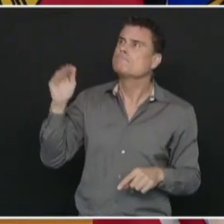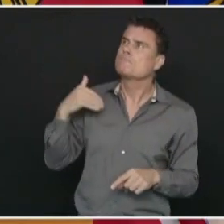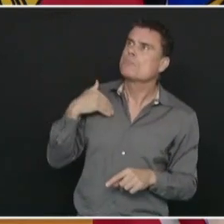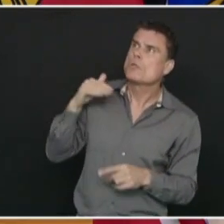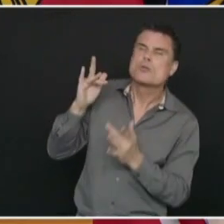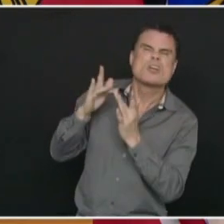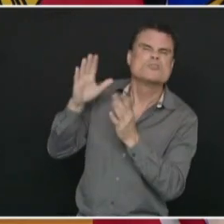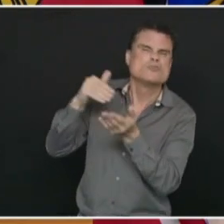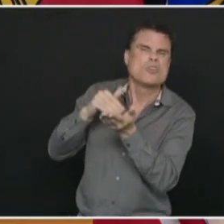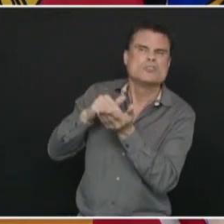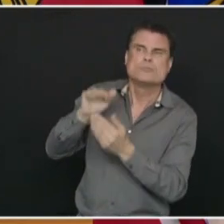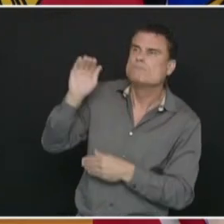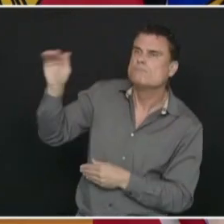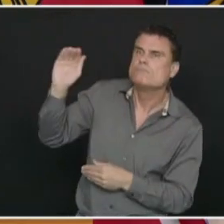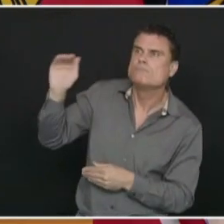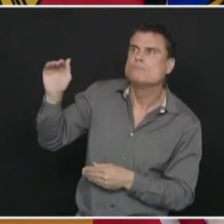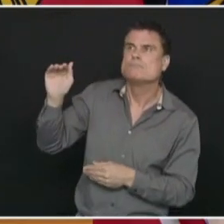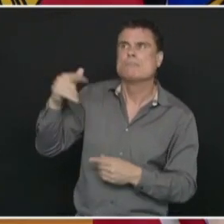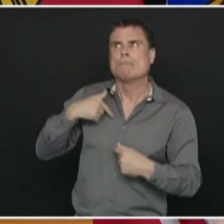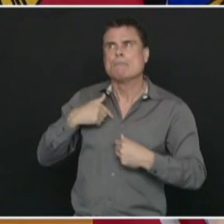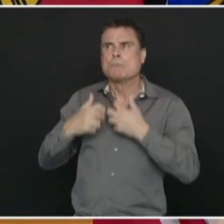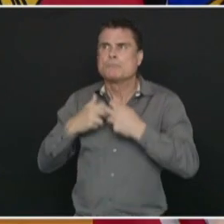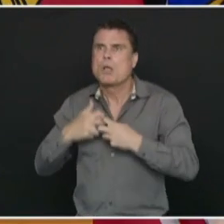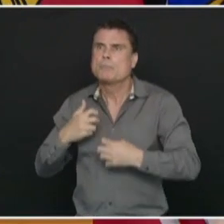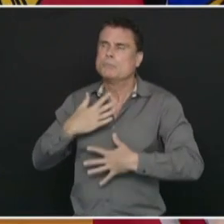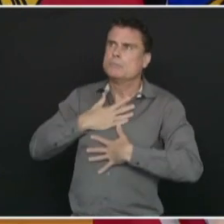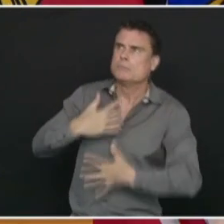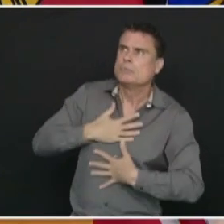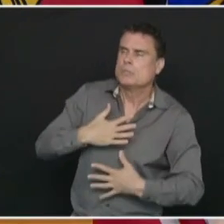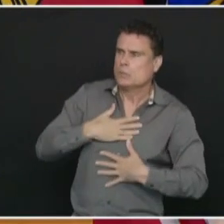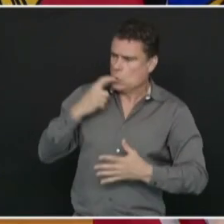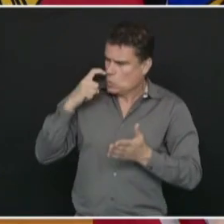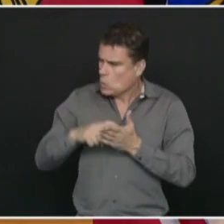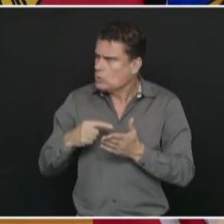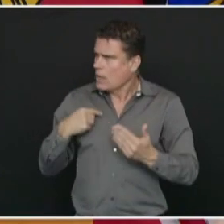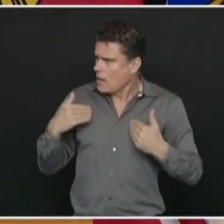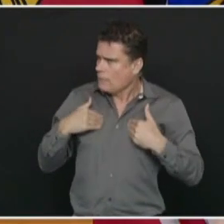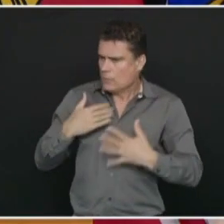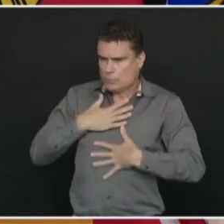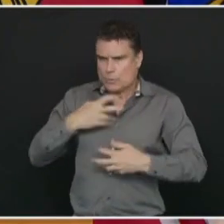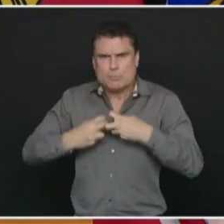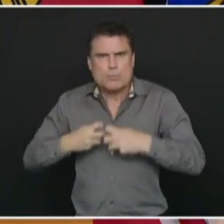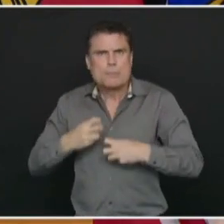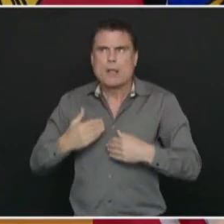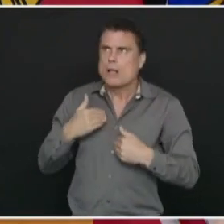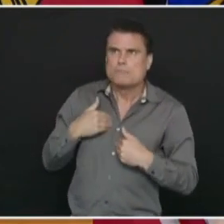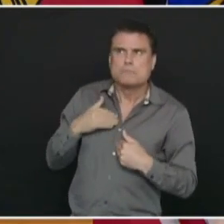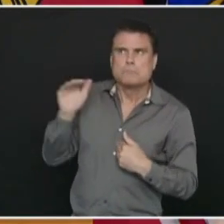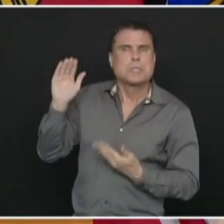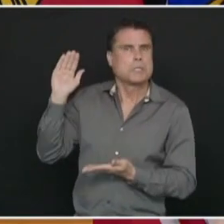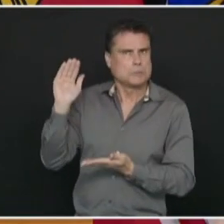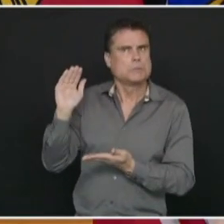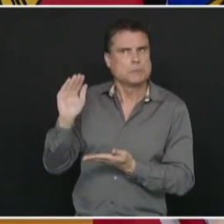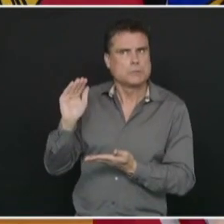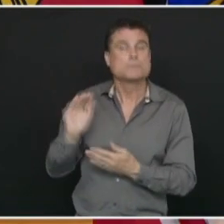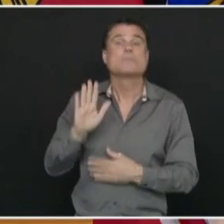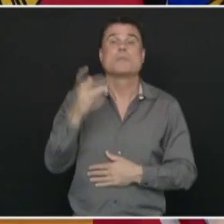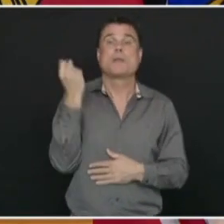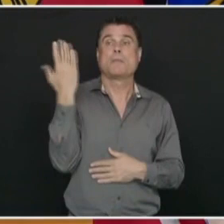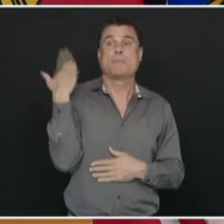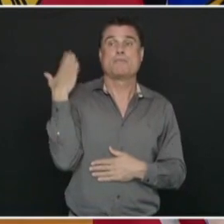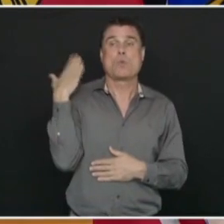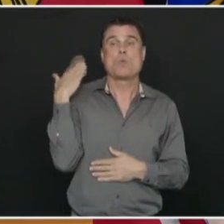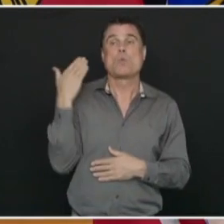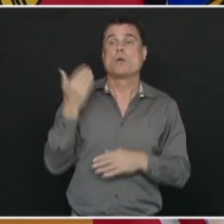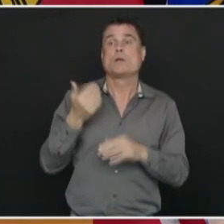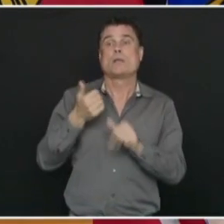and female in that. And I do recognize that around the world we're seeing a slightly increased number of men who are